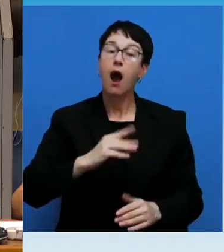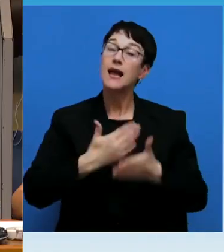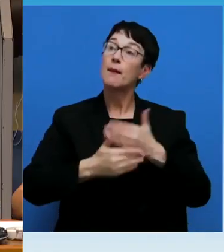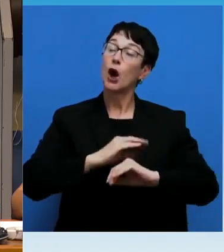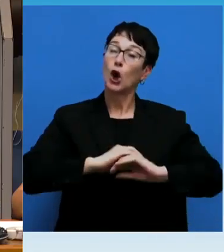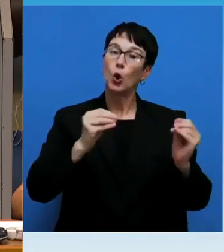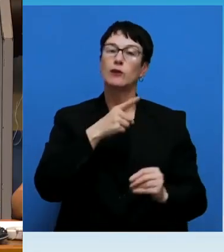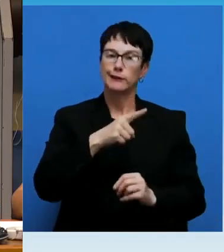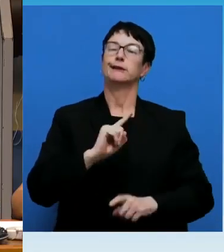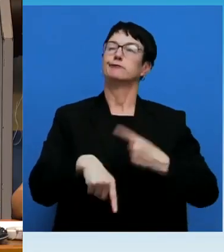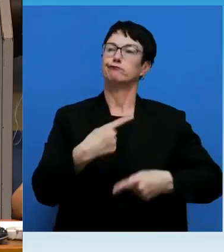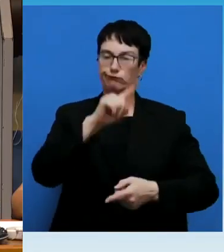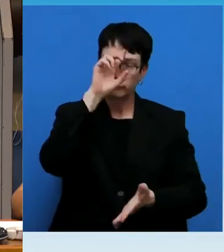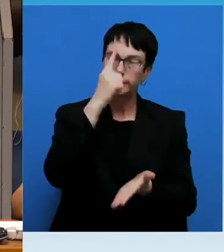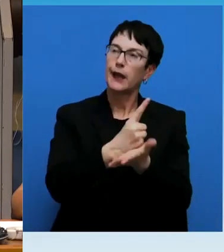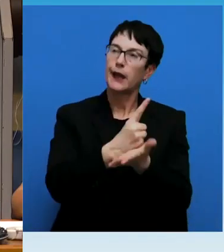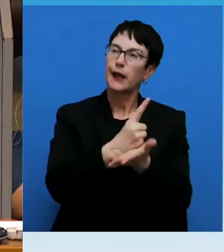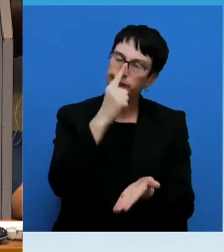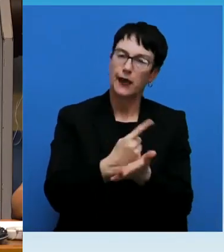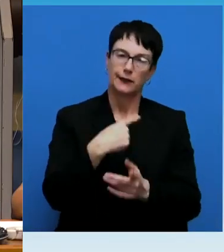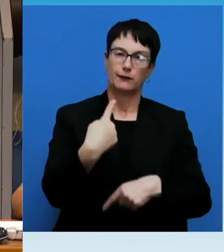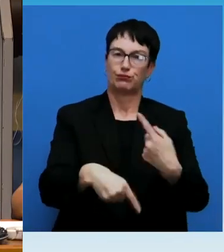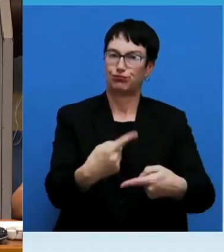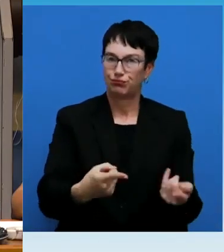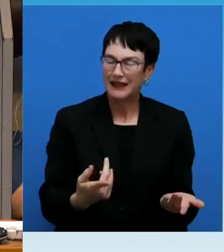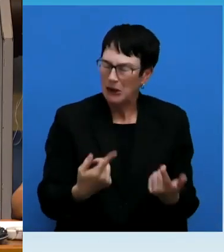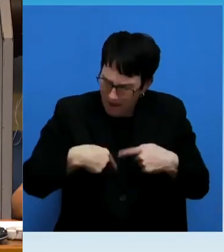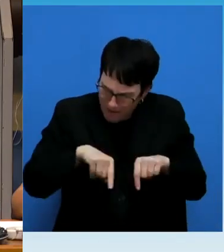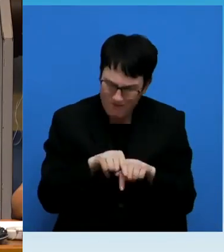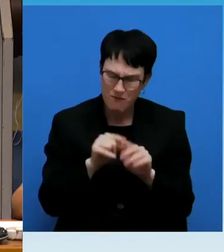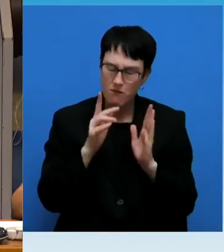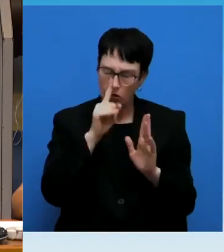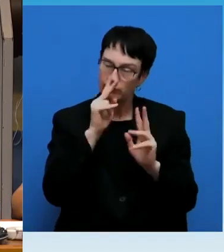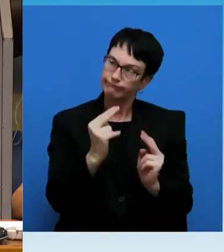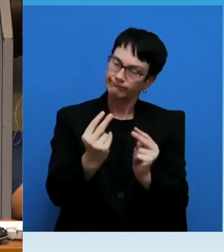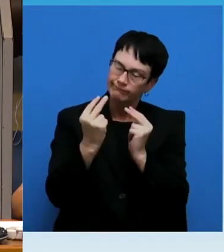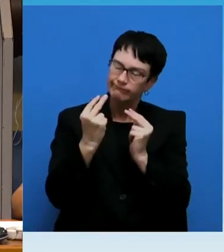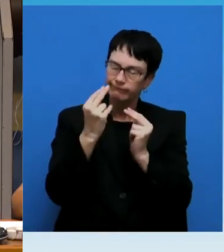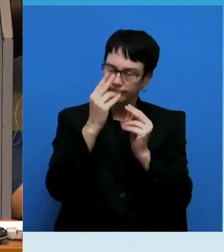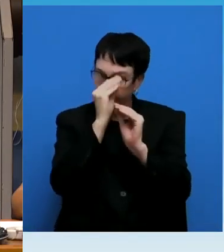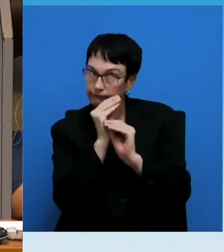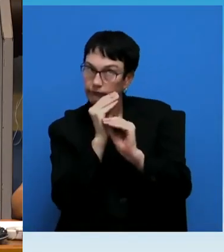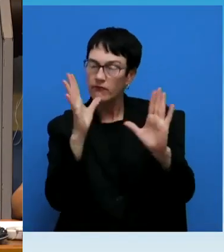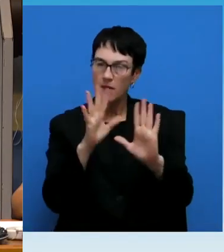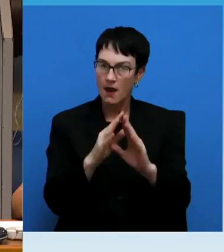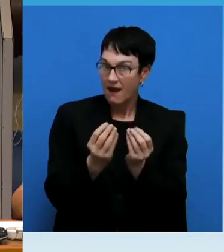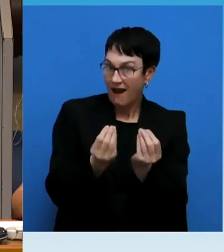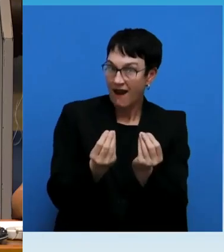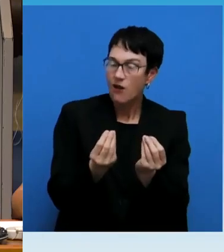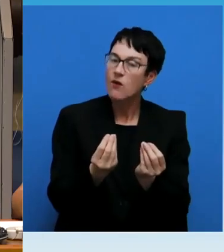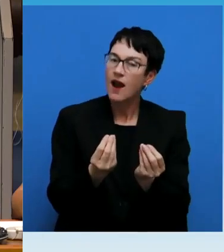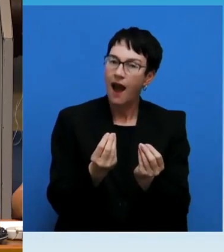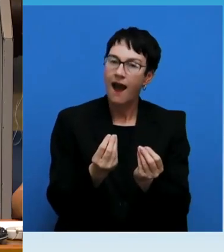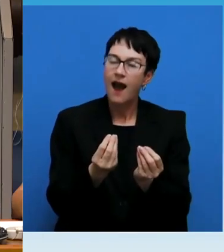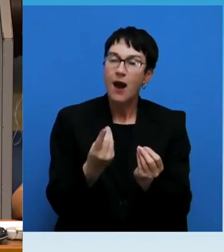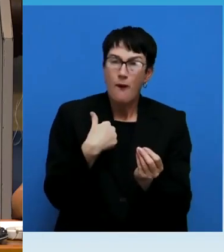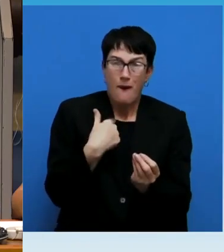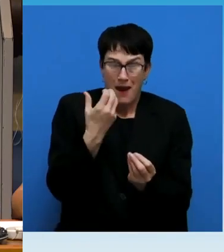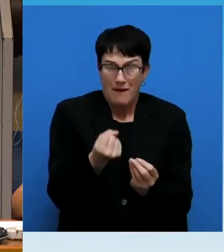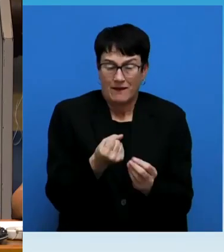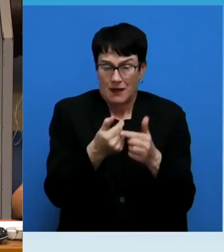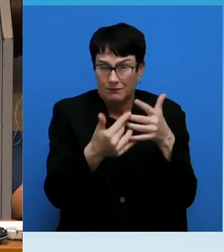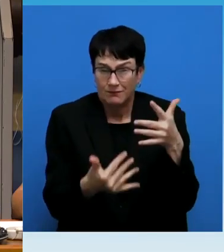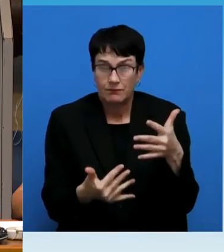not mainstreamed. We have written a great deal of guidance and held many, many meetings, but for many